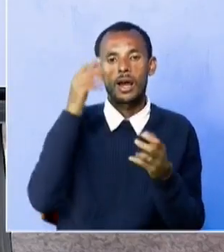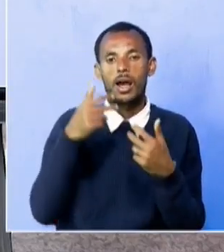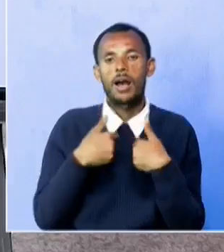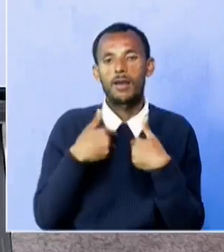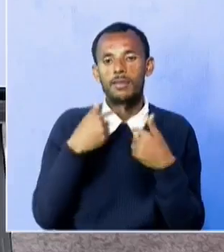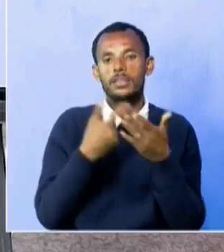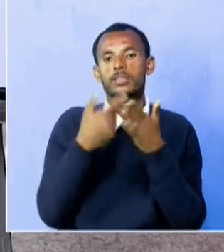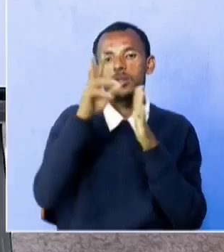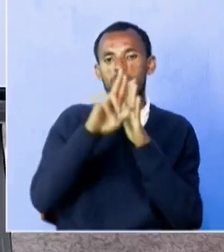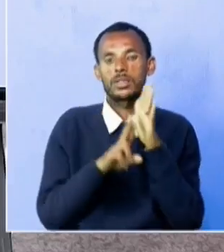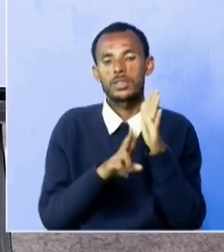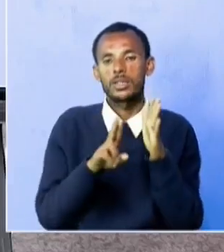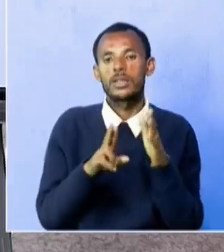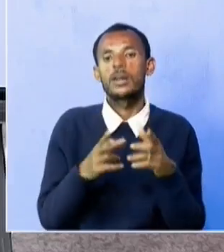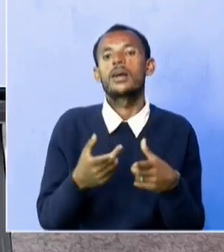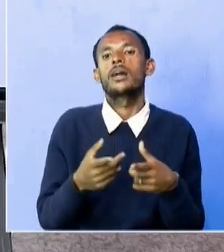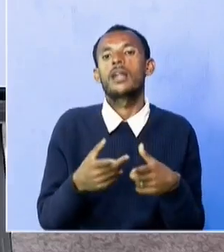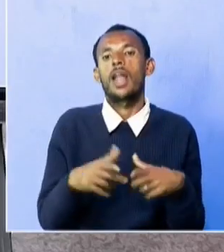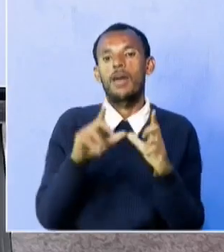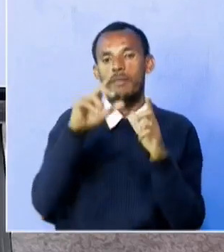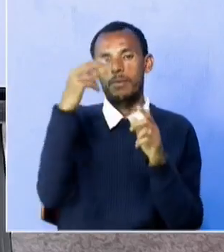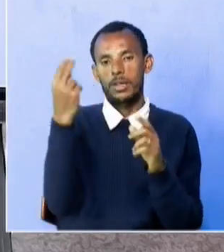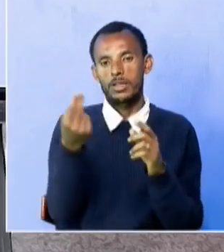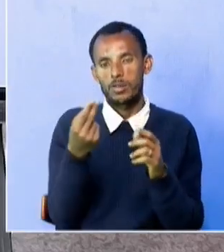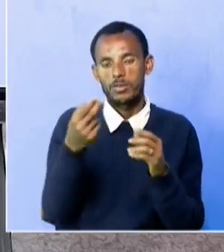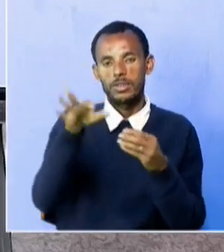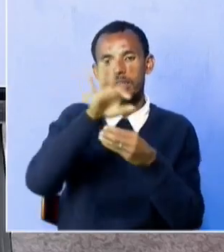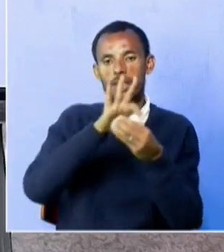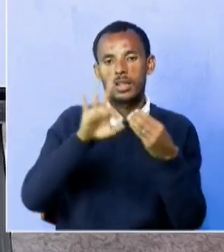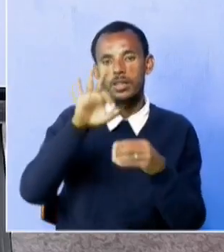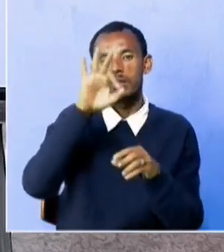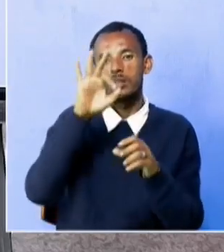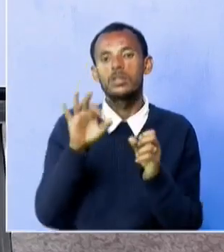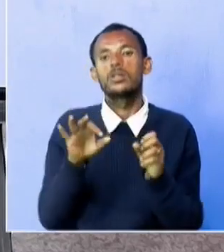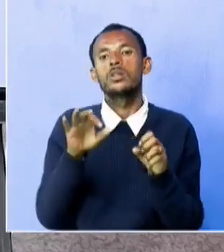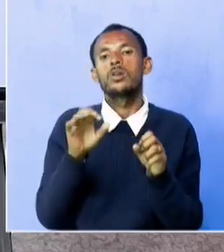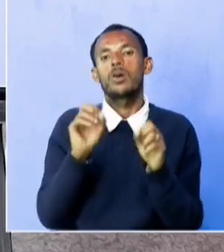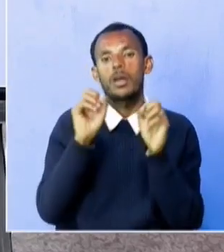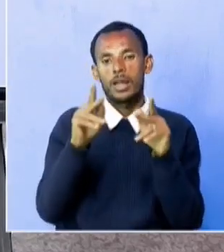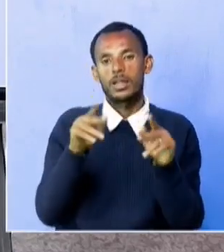is real-life applications of a circle. Okay, so